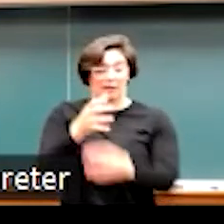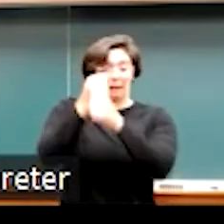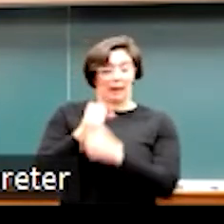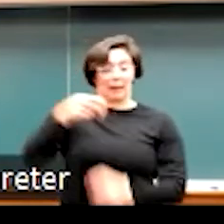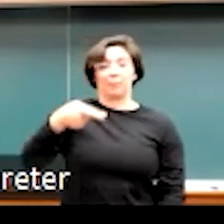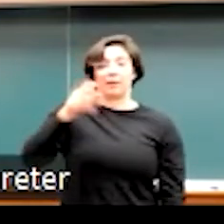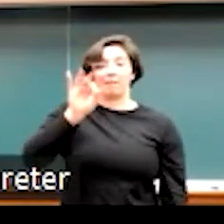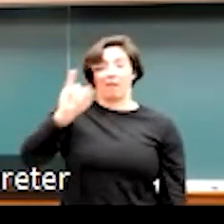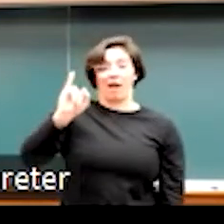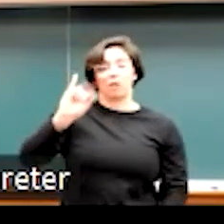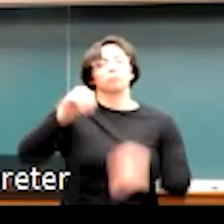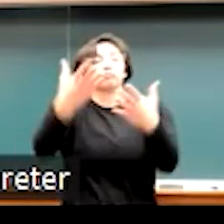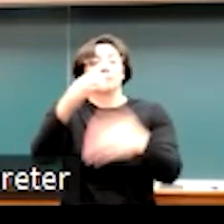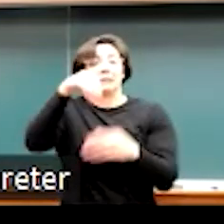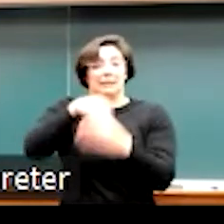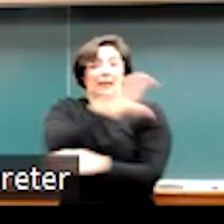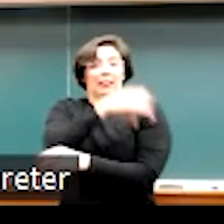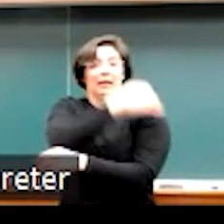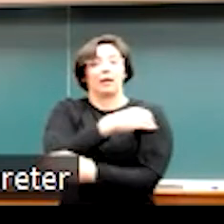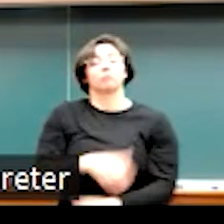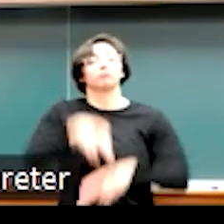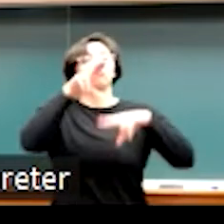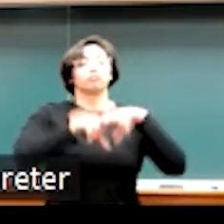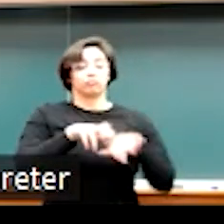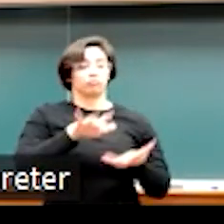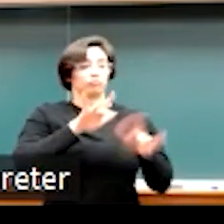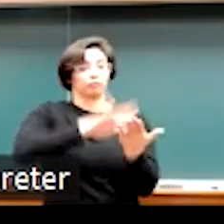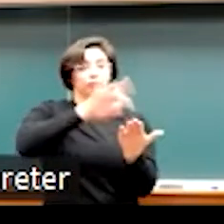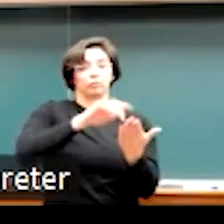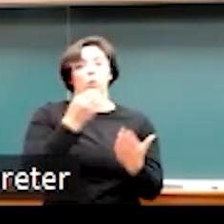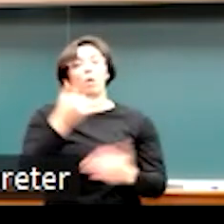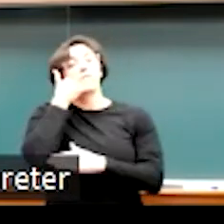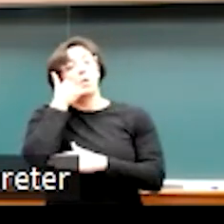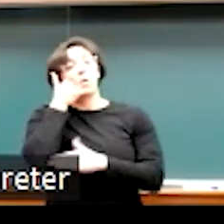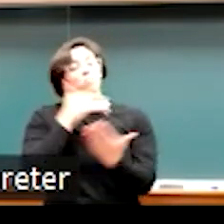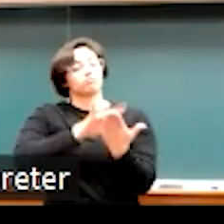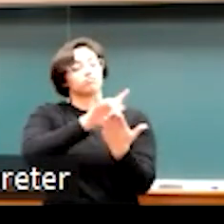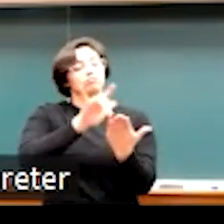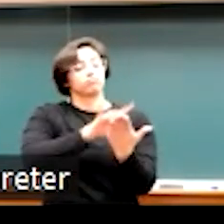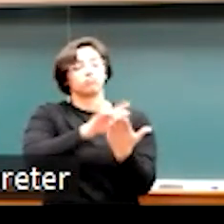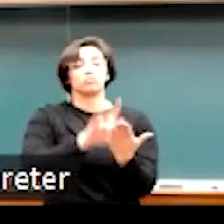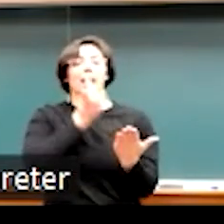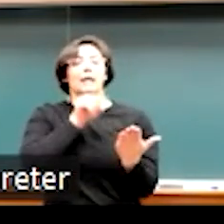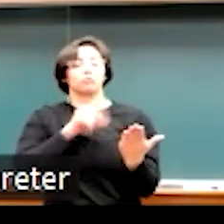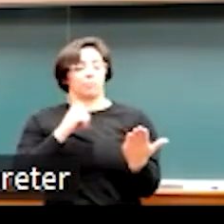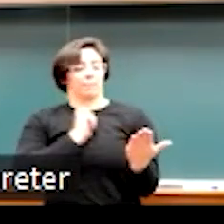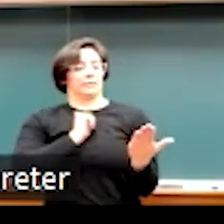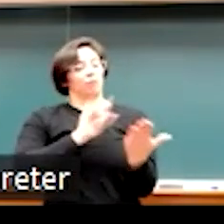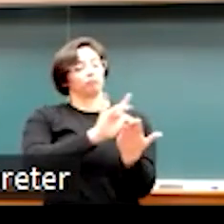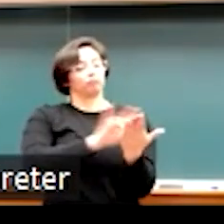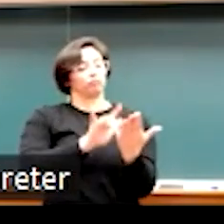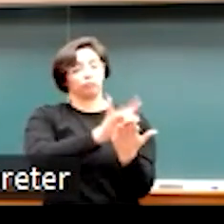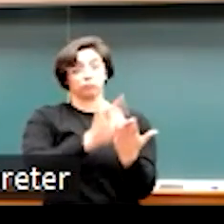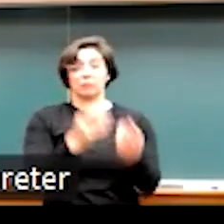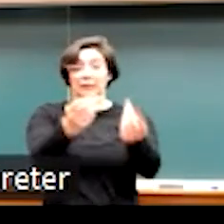you administer this in the clinic, they can sit there on a phone or a tablet and they answer some questions about themselves. And then those questions